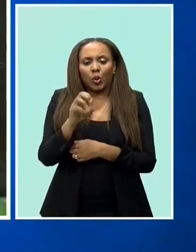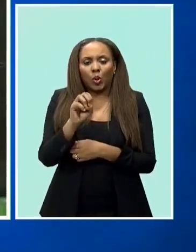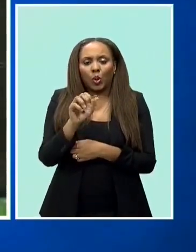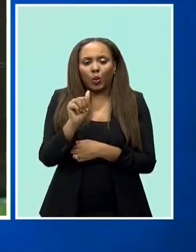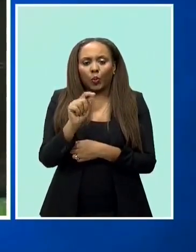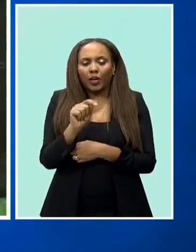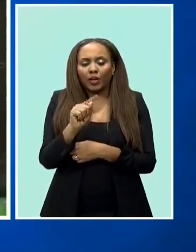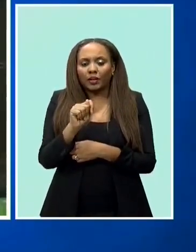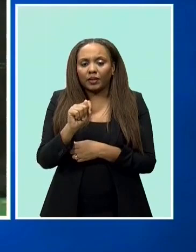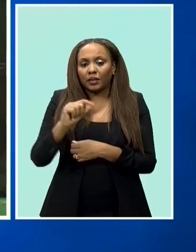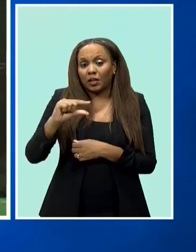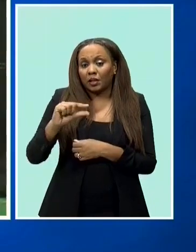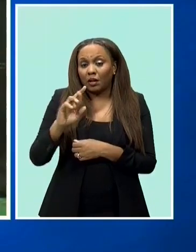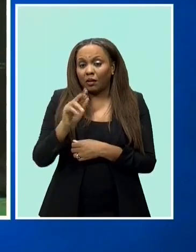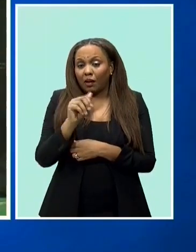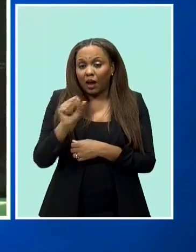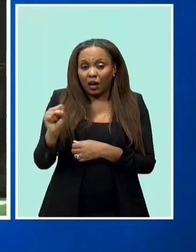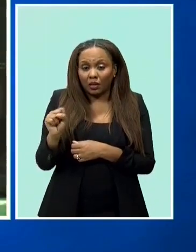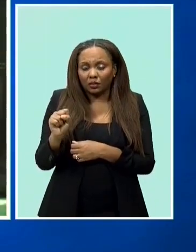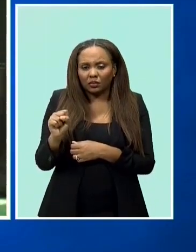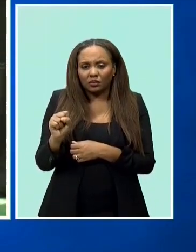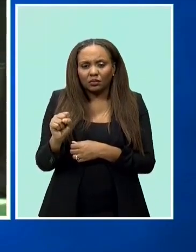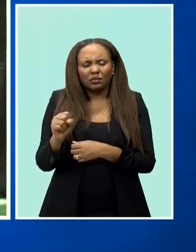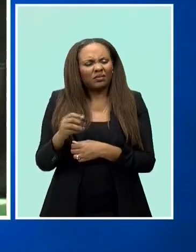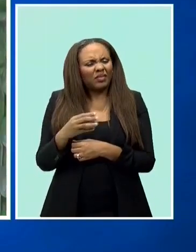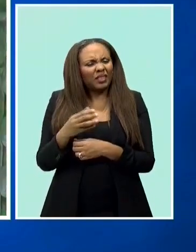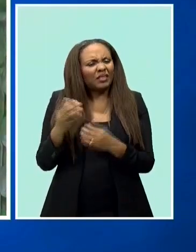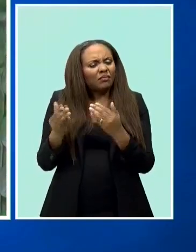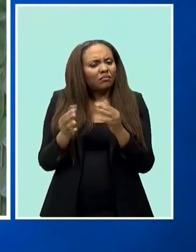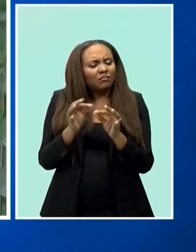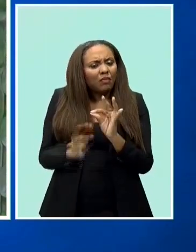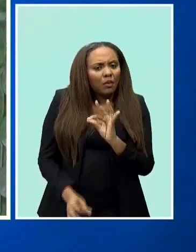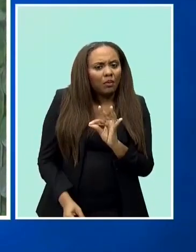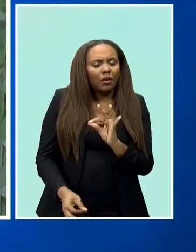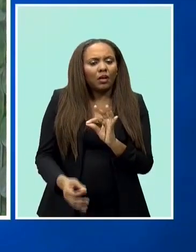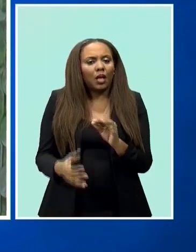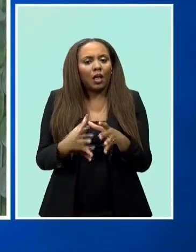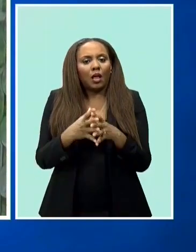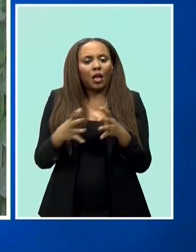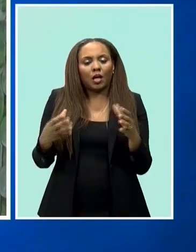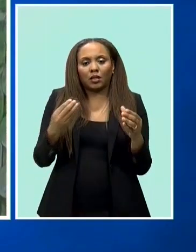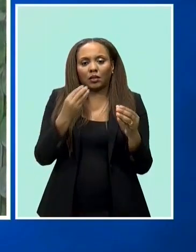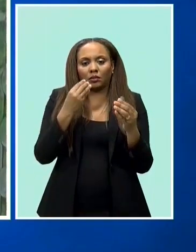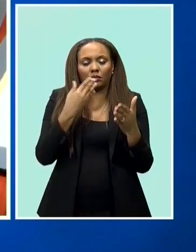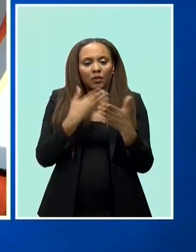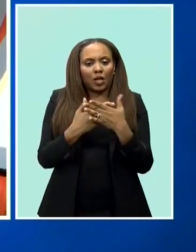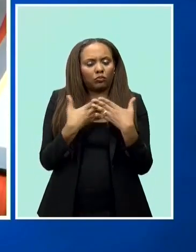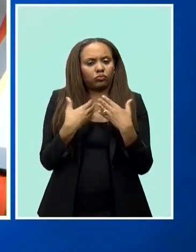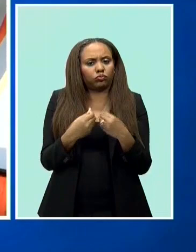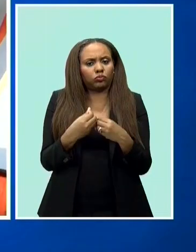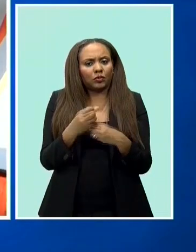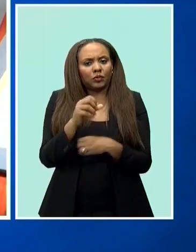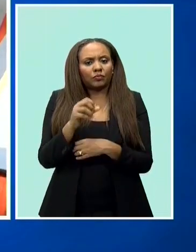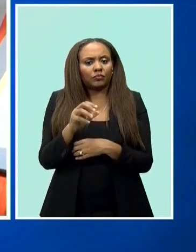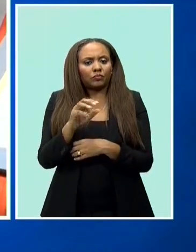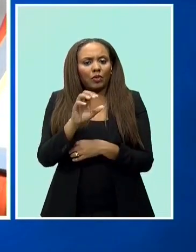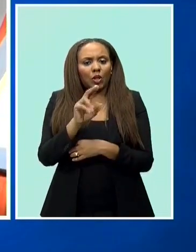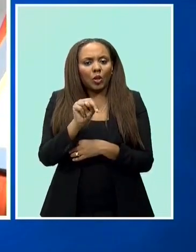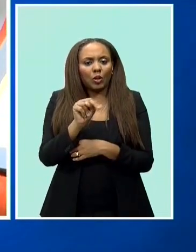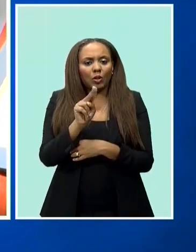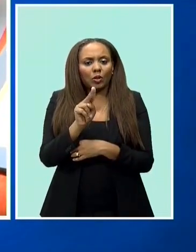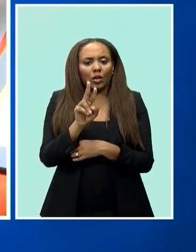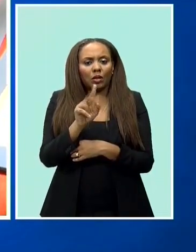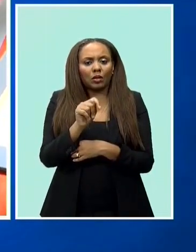explains that the process to grow these items is simple and they are packed with nutrients. This, she says, makes them